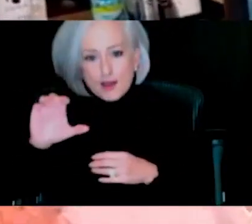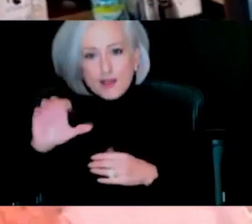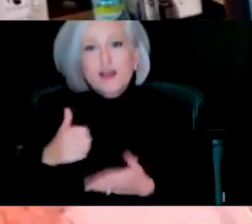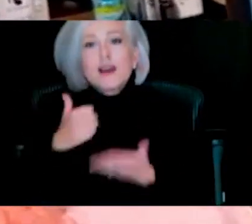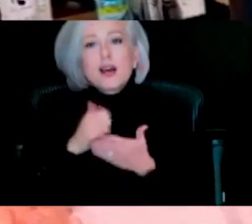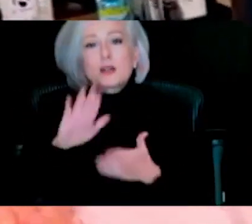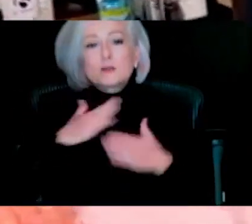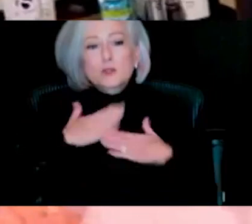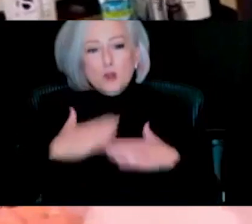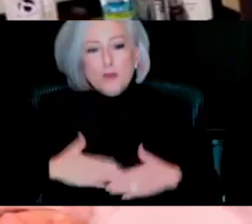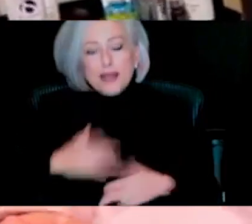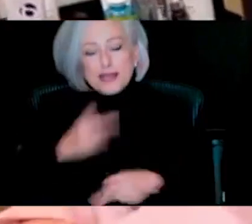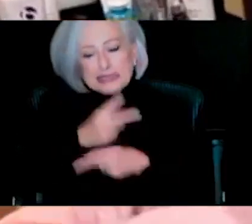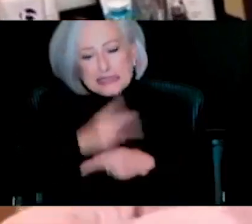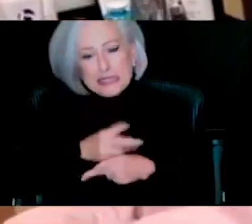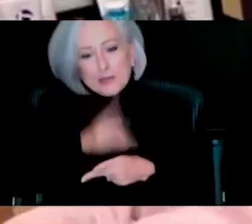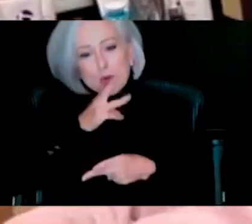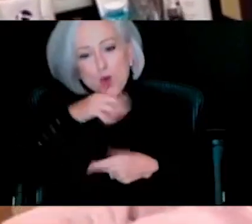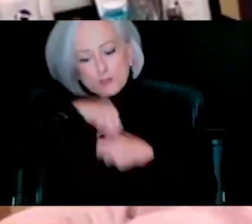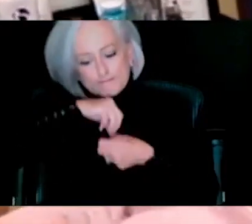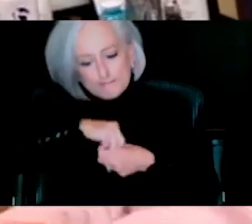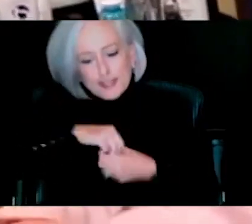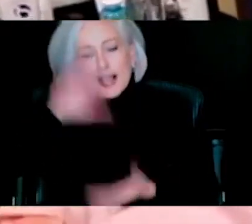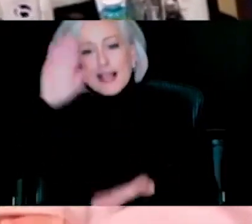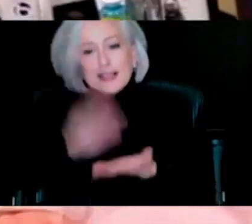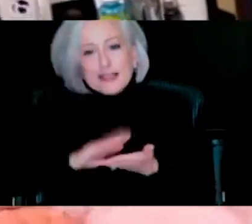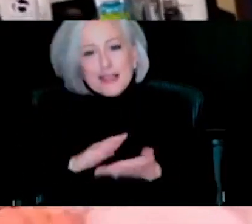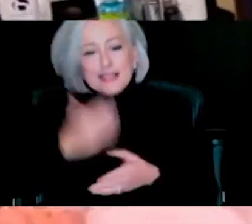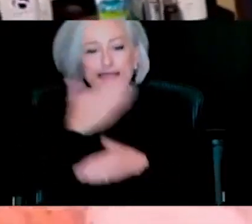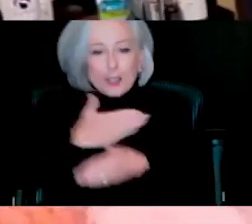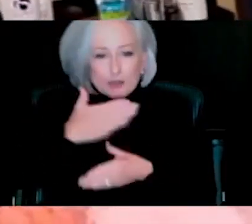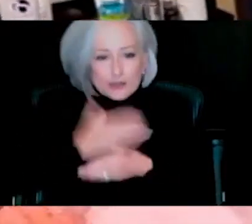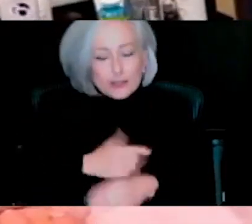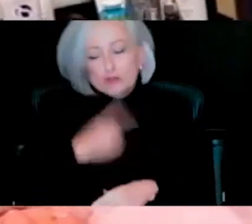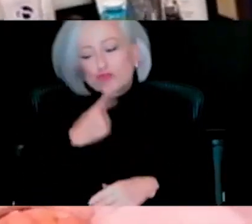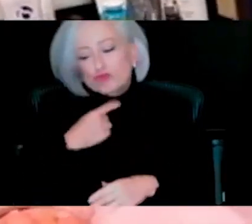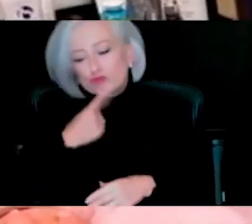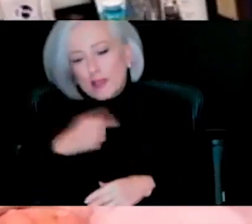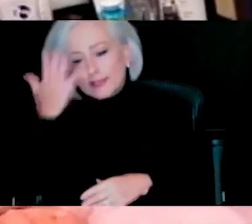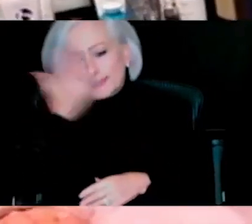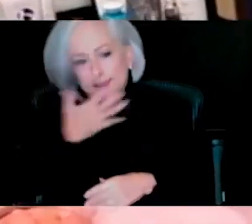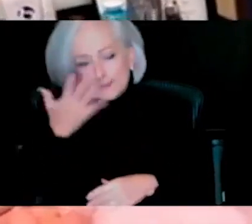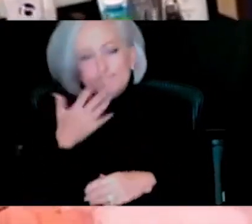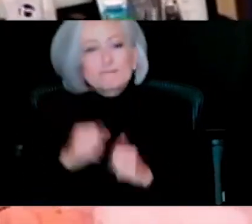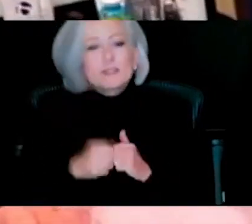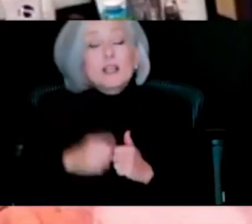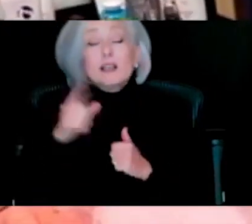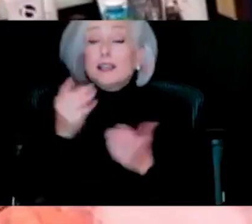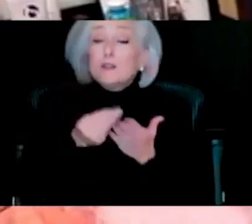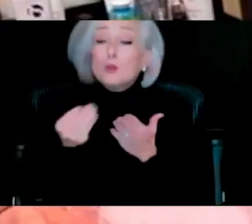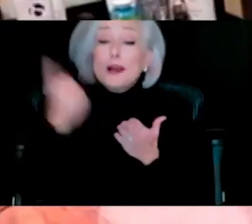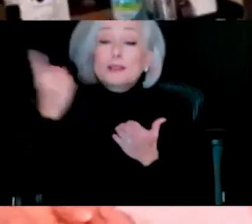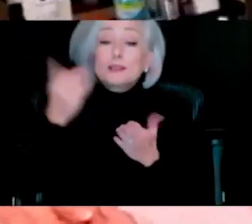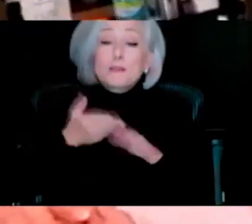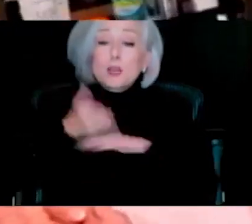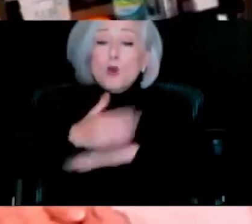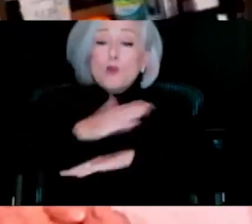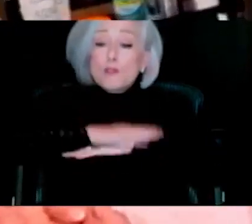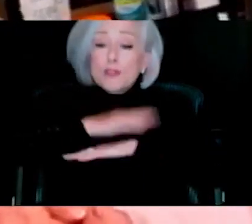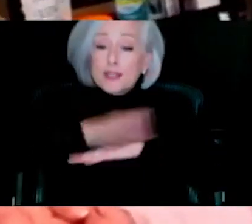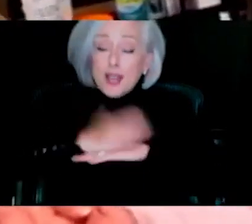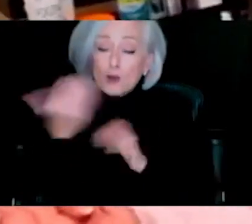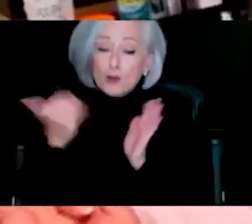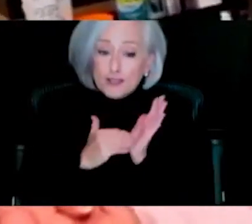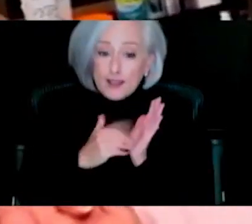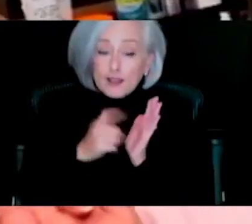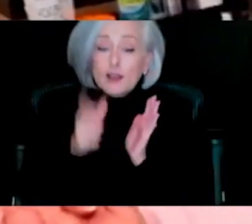that water, you'll have less irritation, redness, and things like that. Now, when you're buying a product over the counter, typically, again, you'll